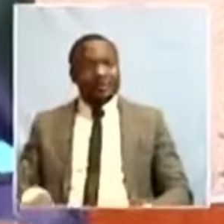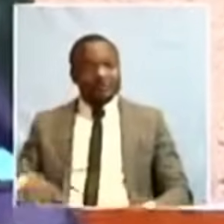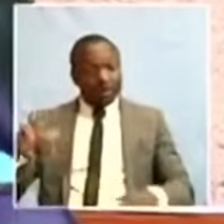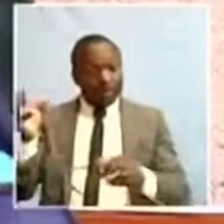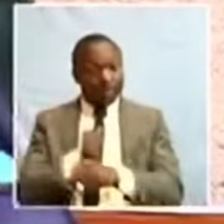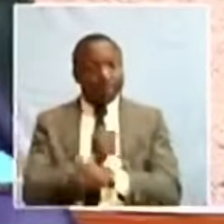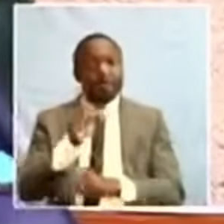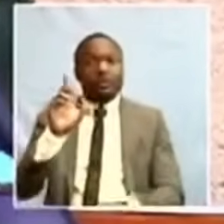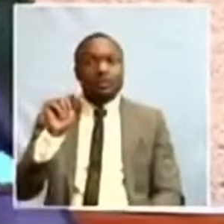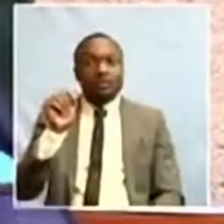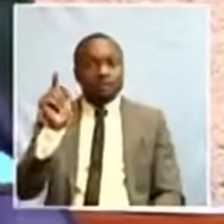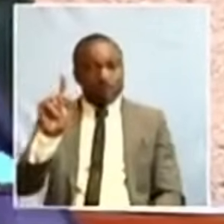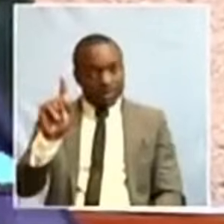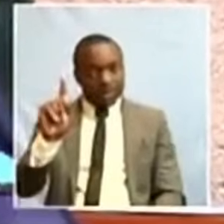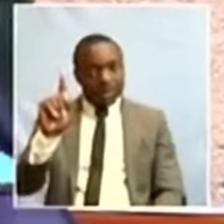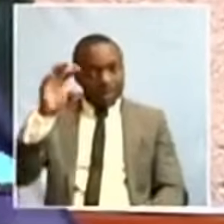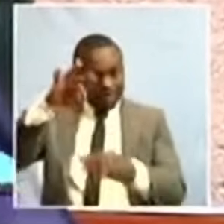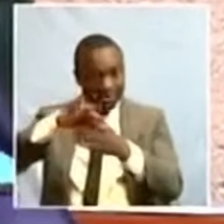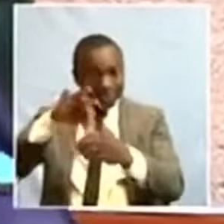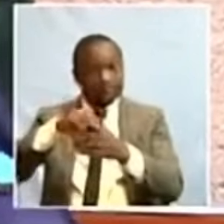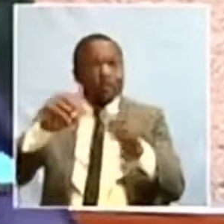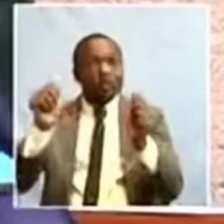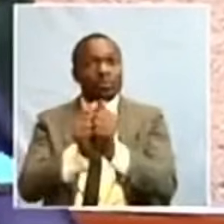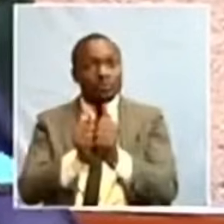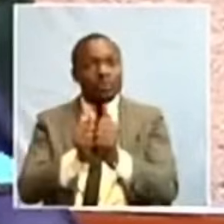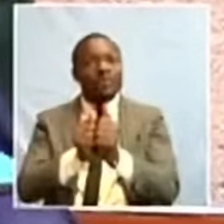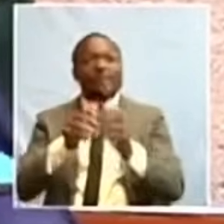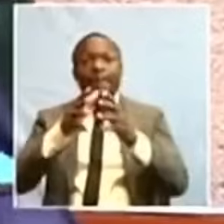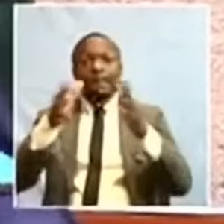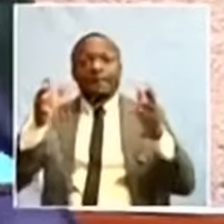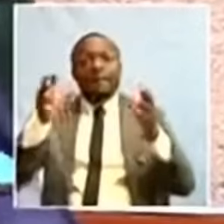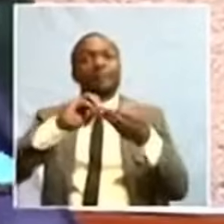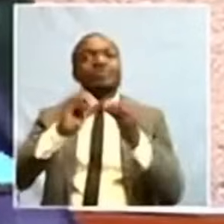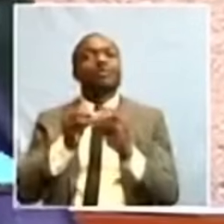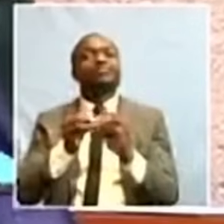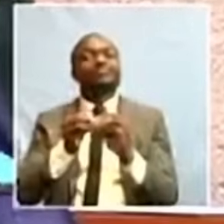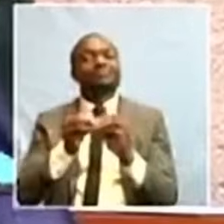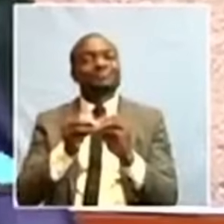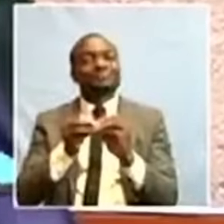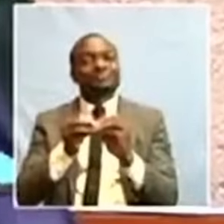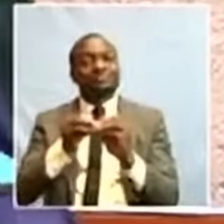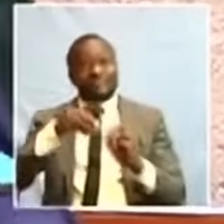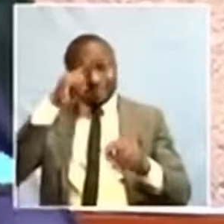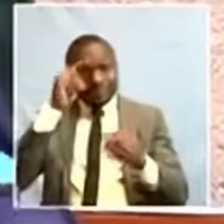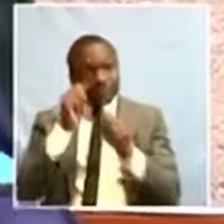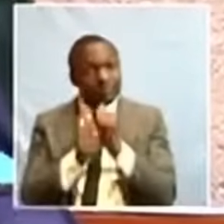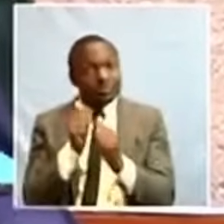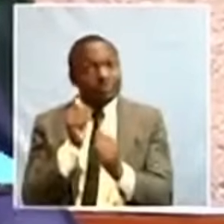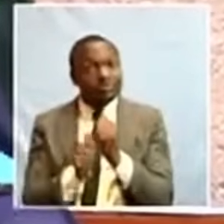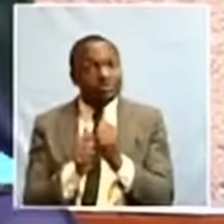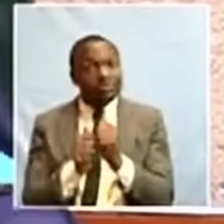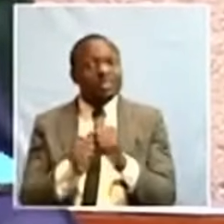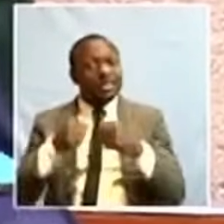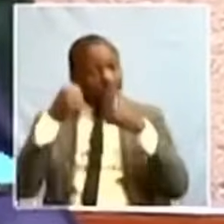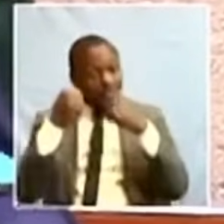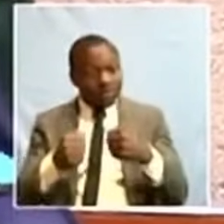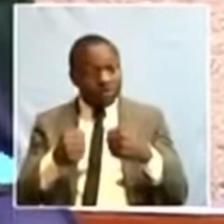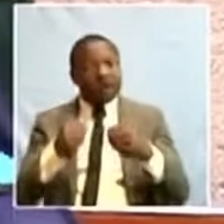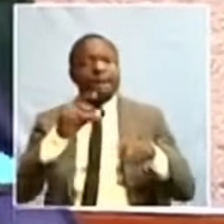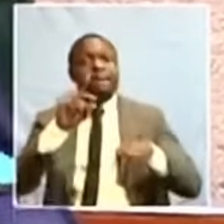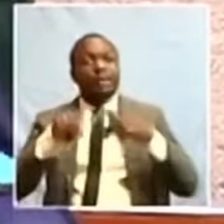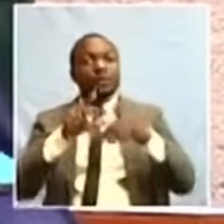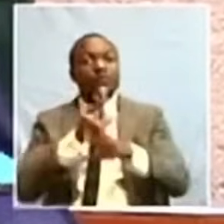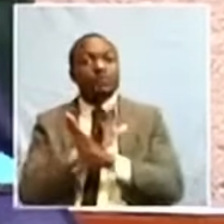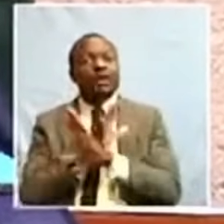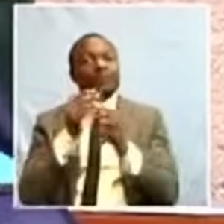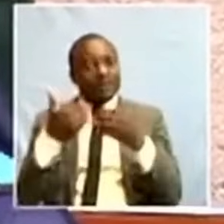the 2021 elections with a landslide victory due to the confidence that the Zambians